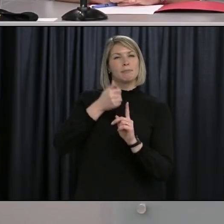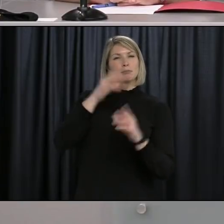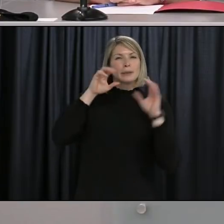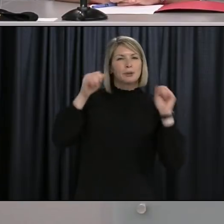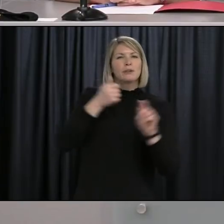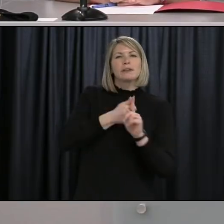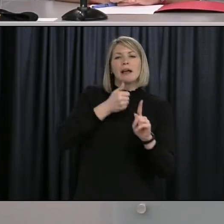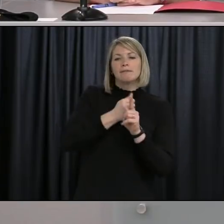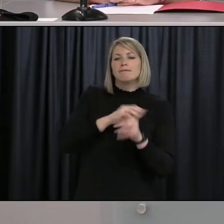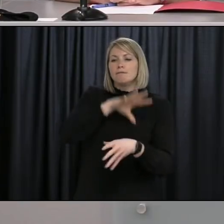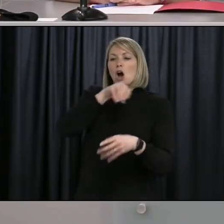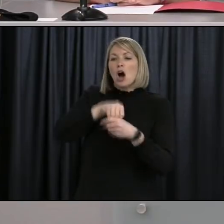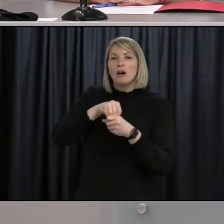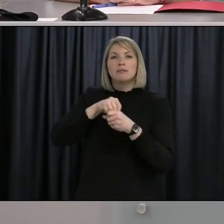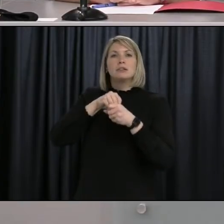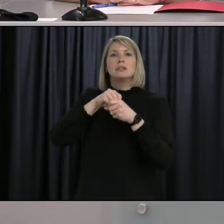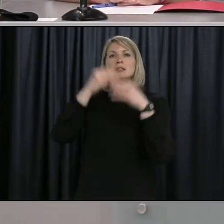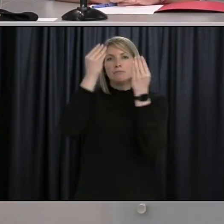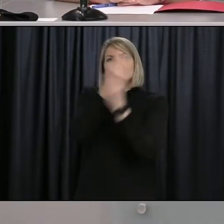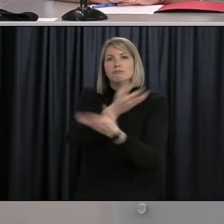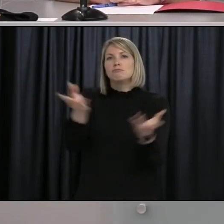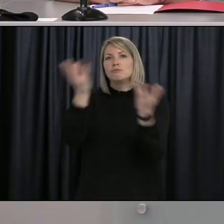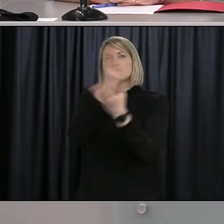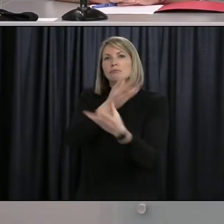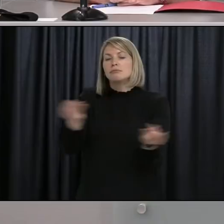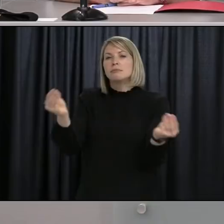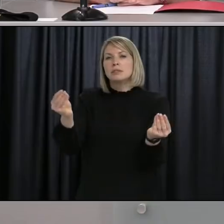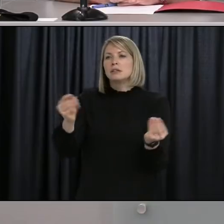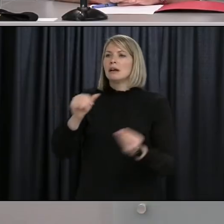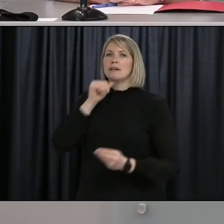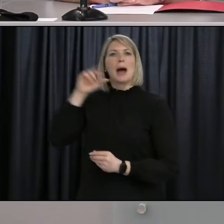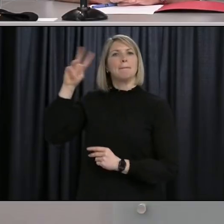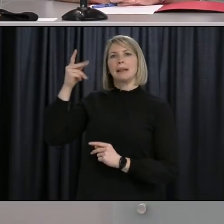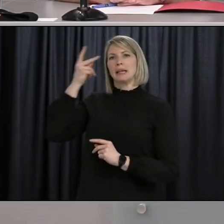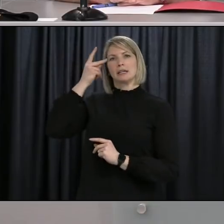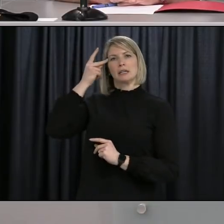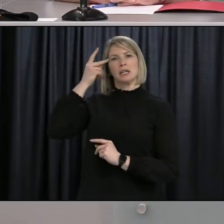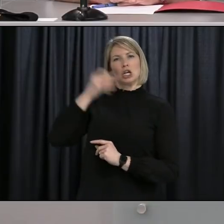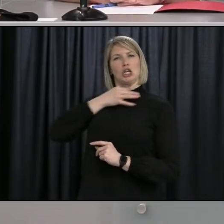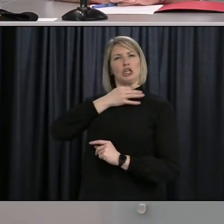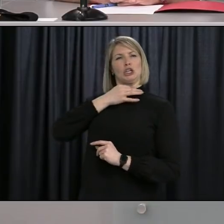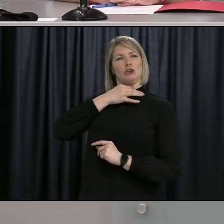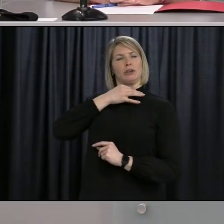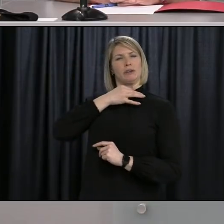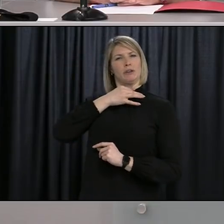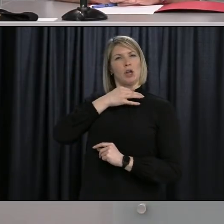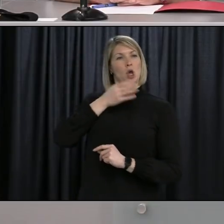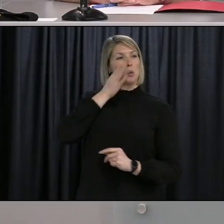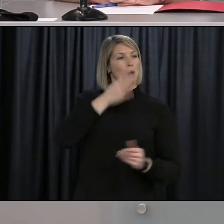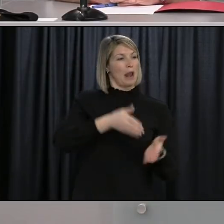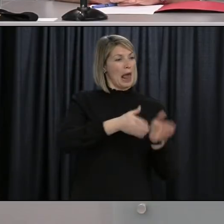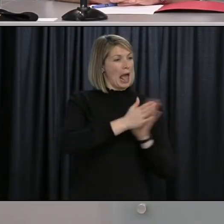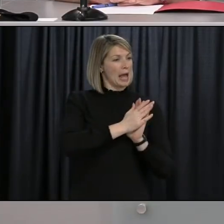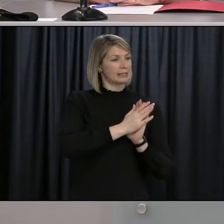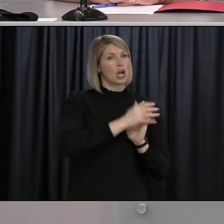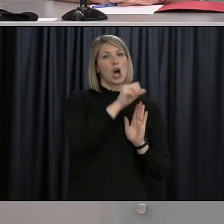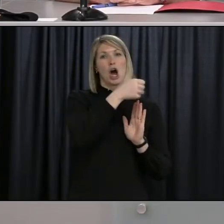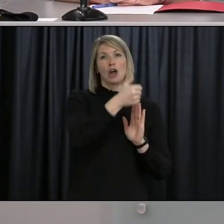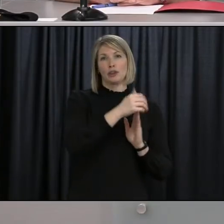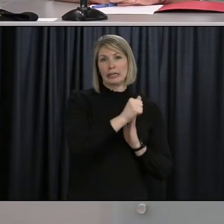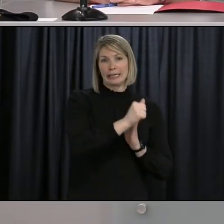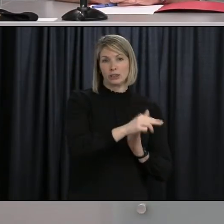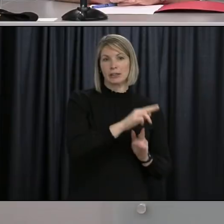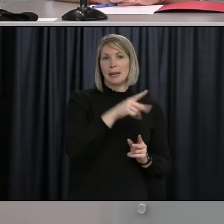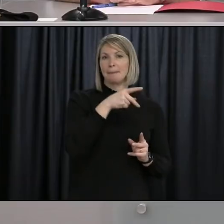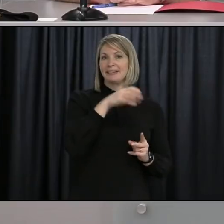be extending the same opportunity to Chess Crosby and Alison Coffin to attend one of these briefings and address the